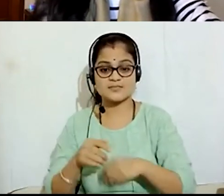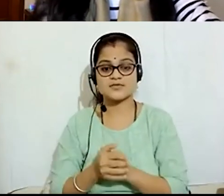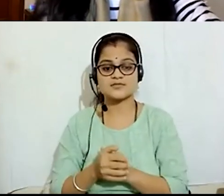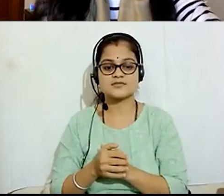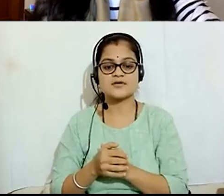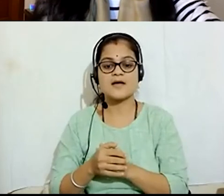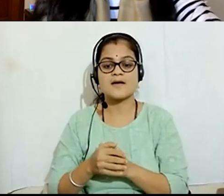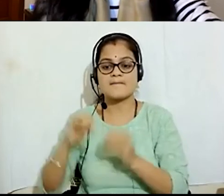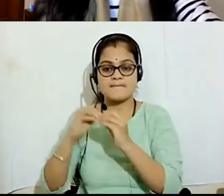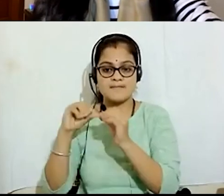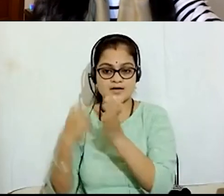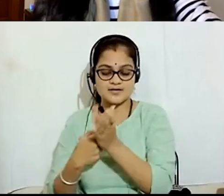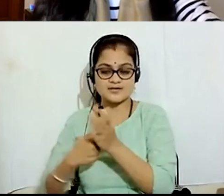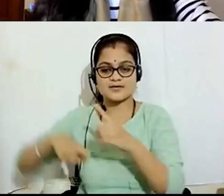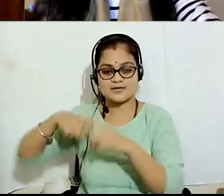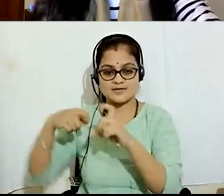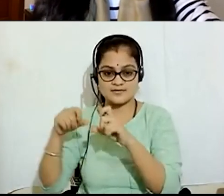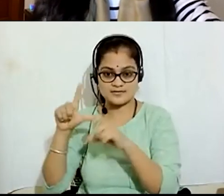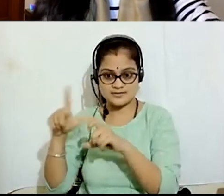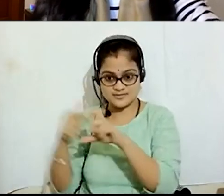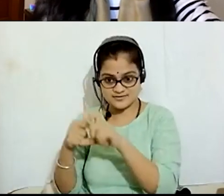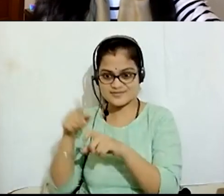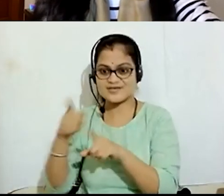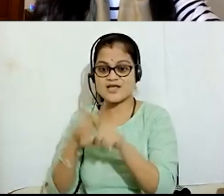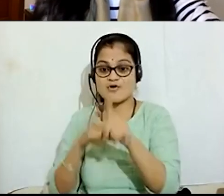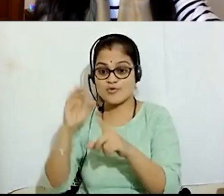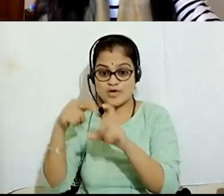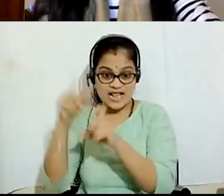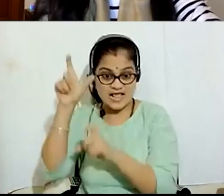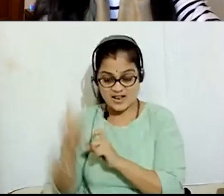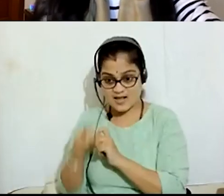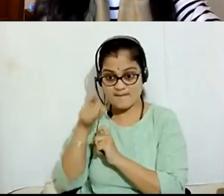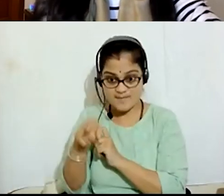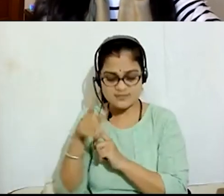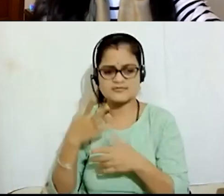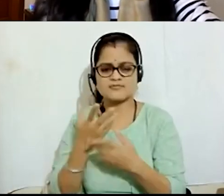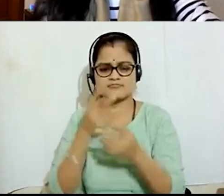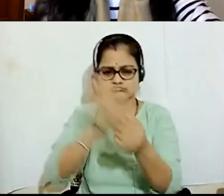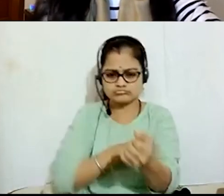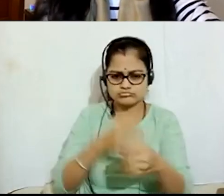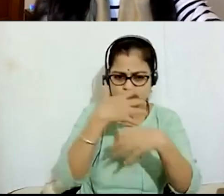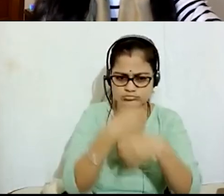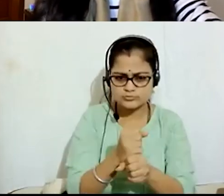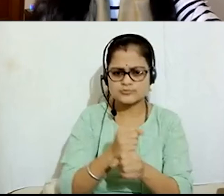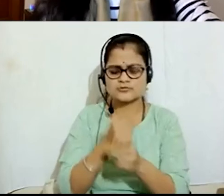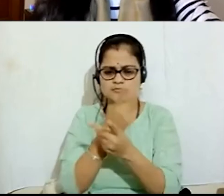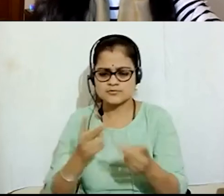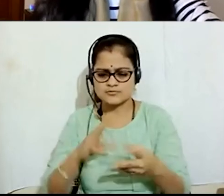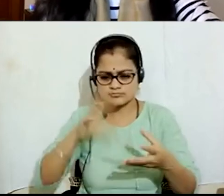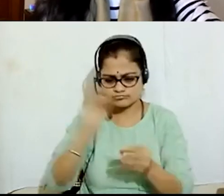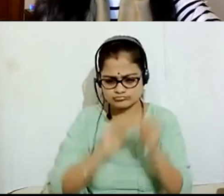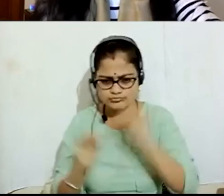member Yoel Genin, is a producer, composer, and guitarist, combining prog metal, fusion, and Middle